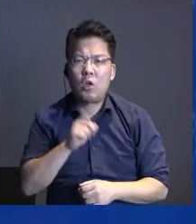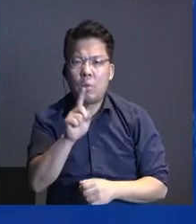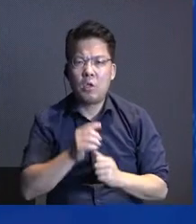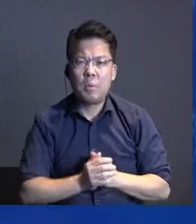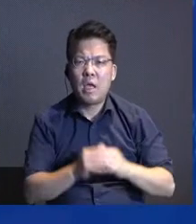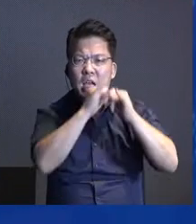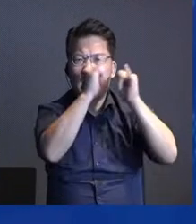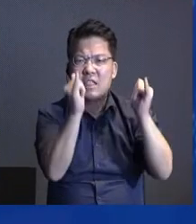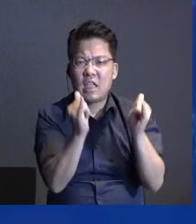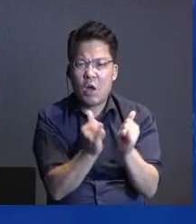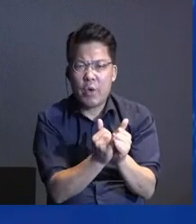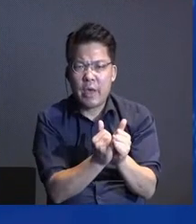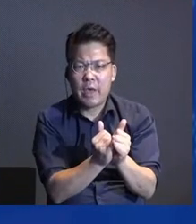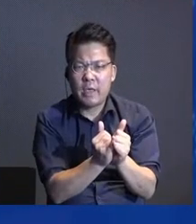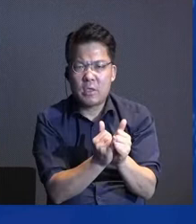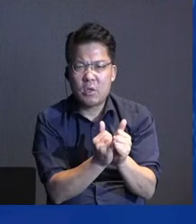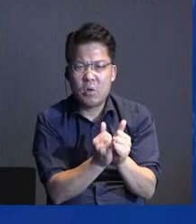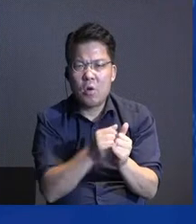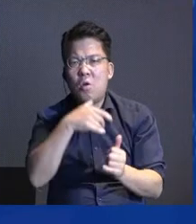to retirement,